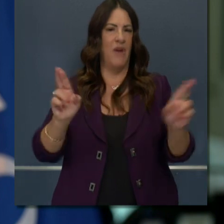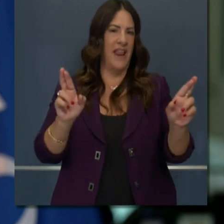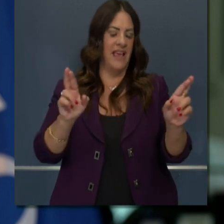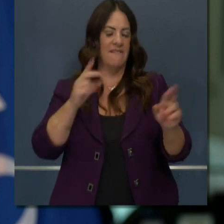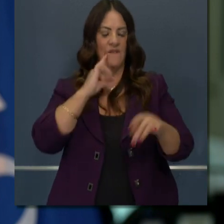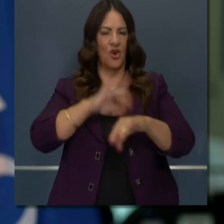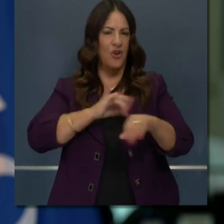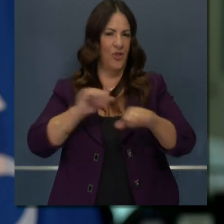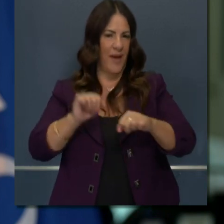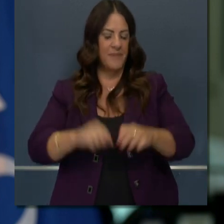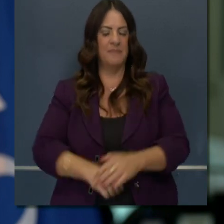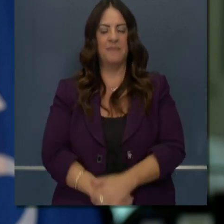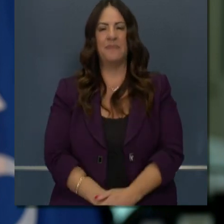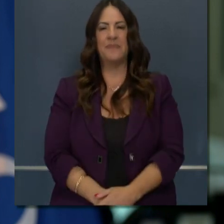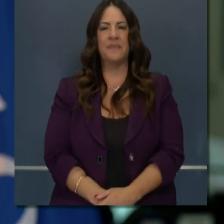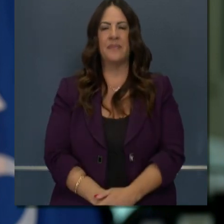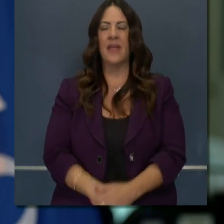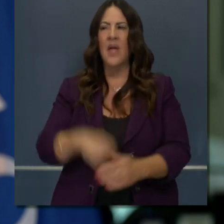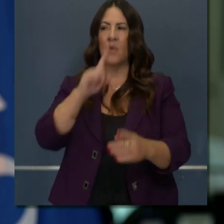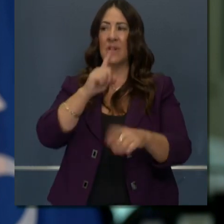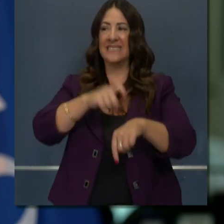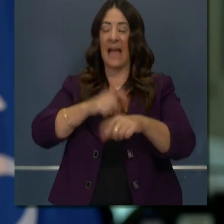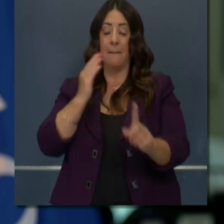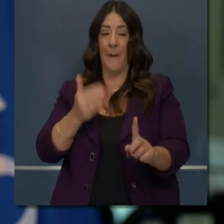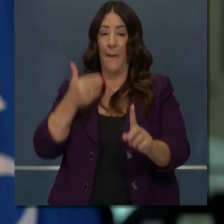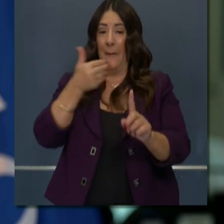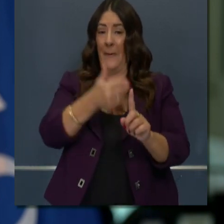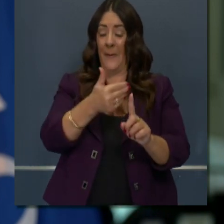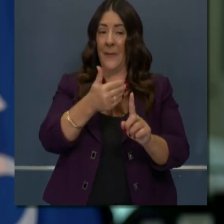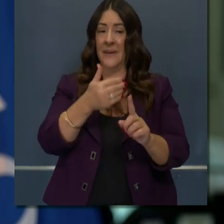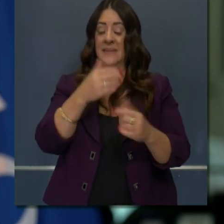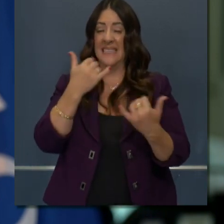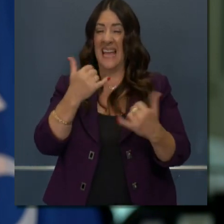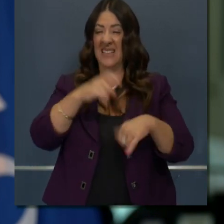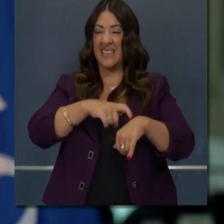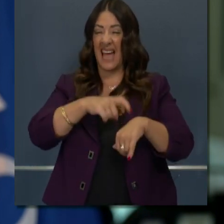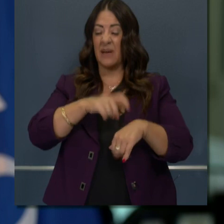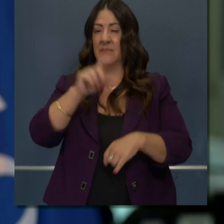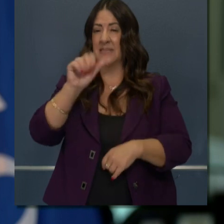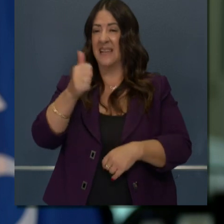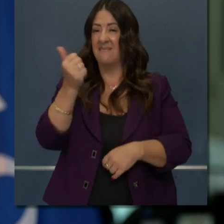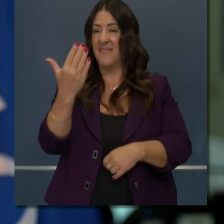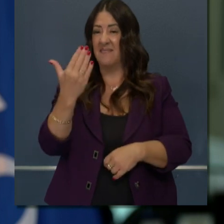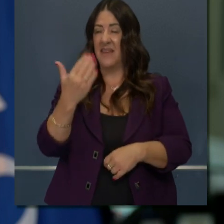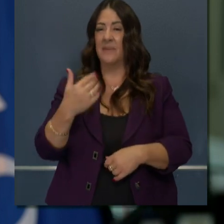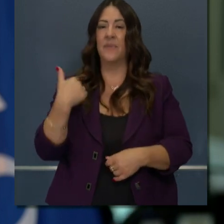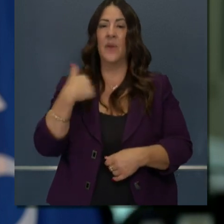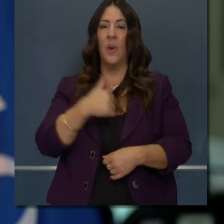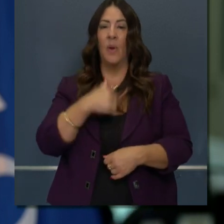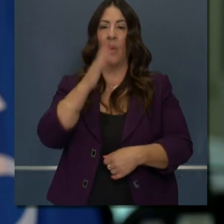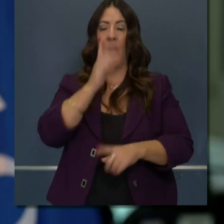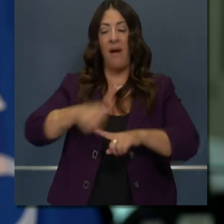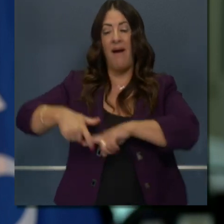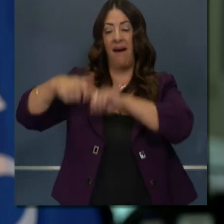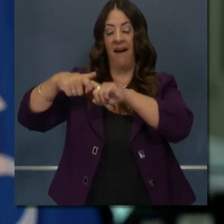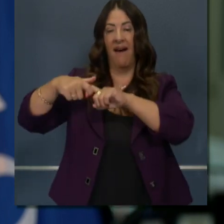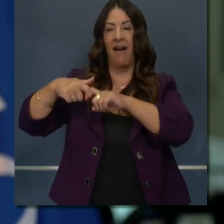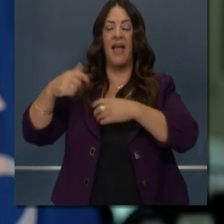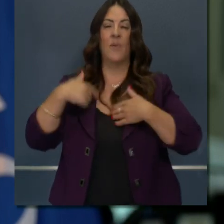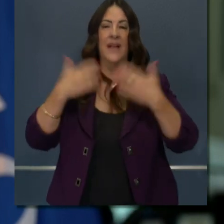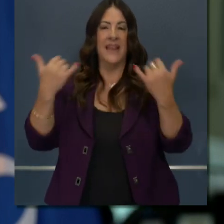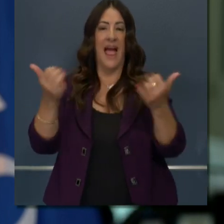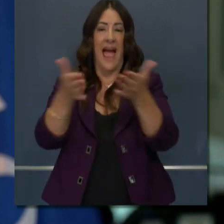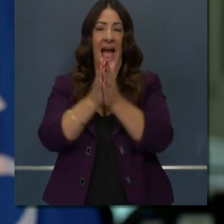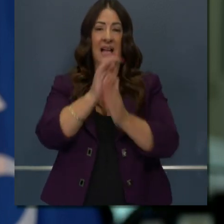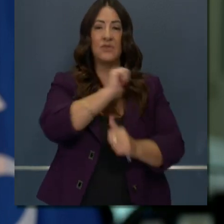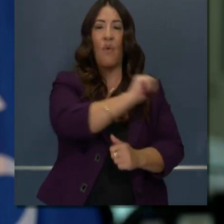best prepared. So we are getting close to 10:15, so we're going to take a break from this press conference and ask all Californians